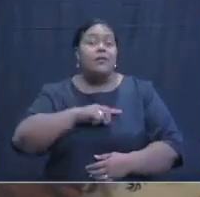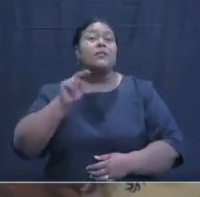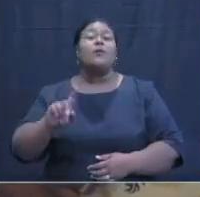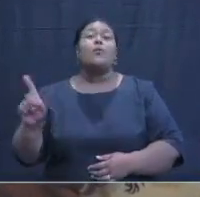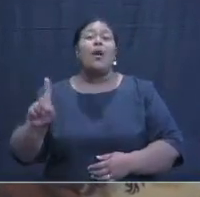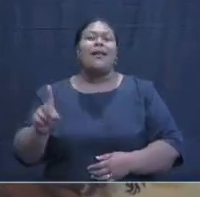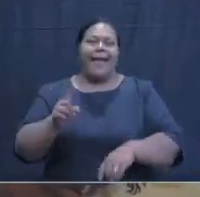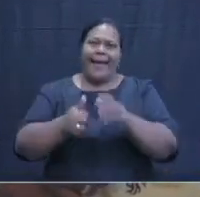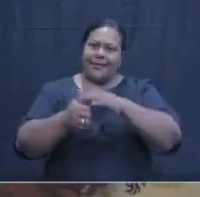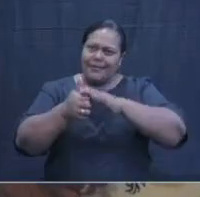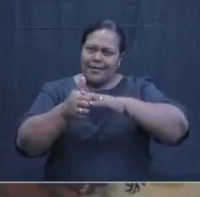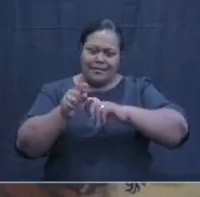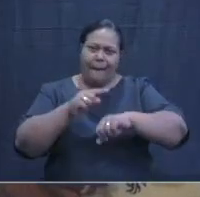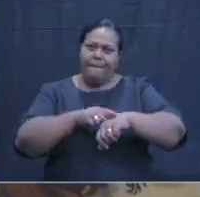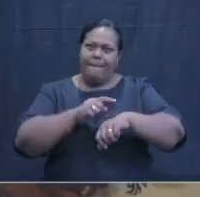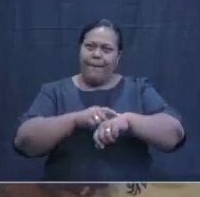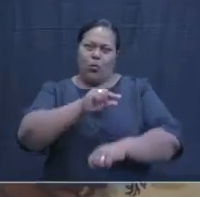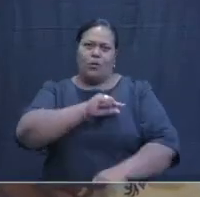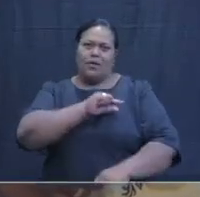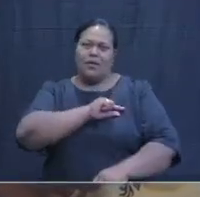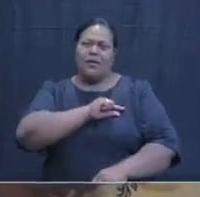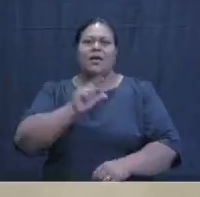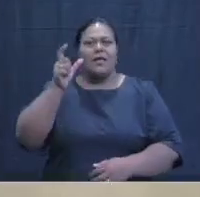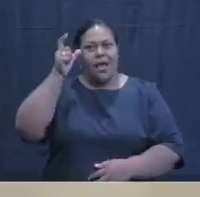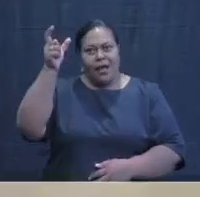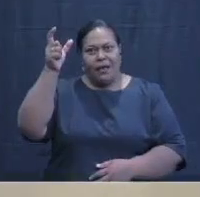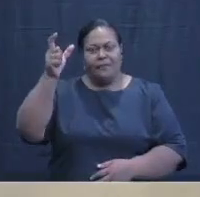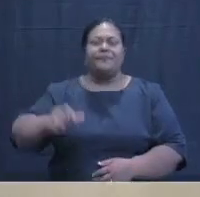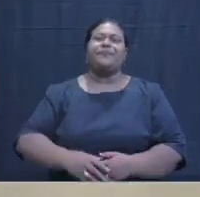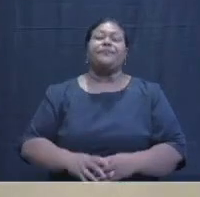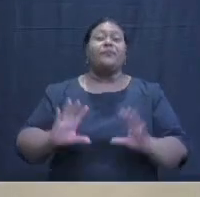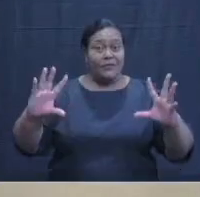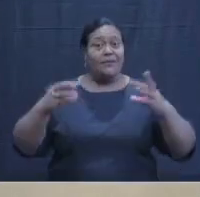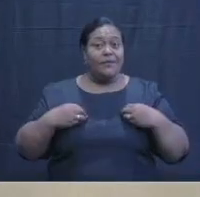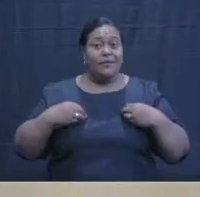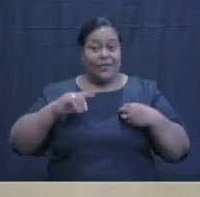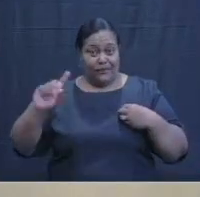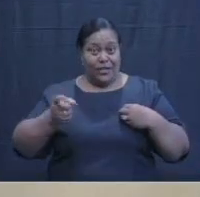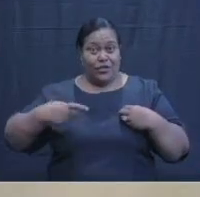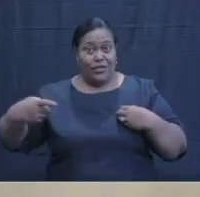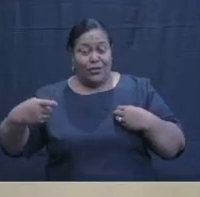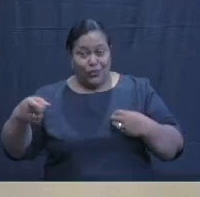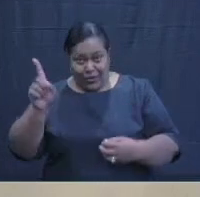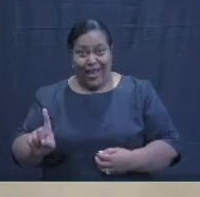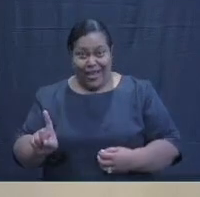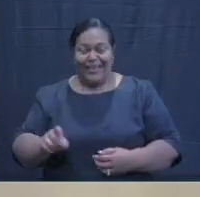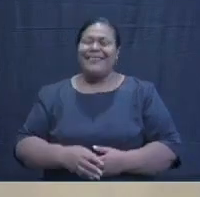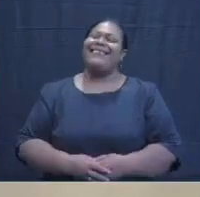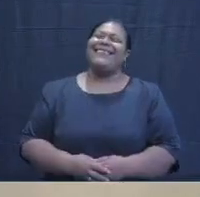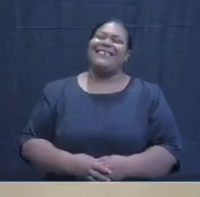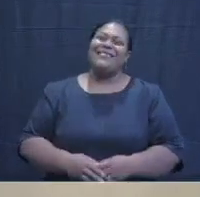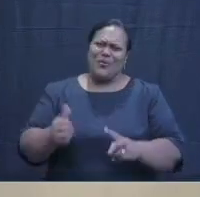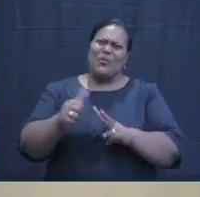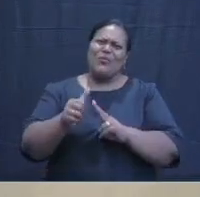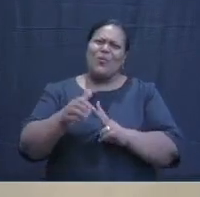to timely and quality care. In accepting the invitation today, I also intend